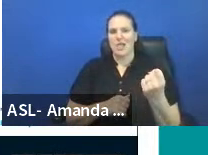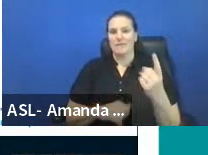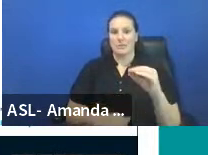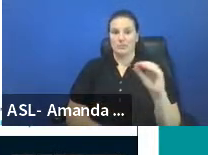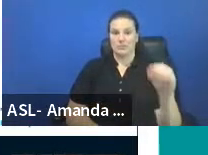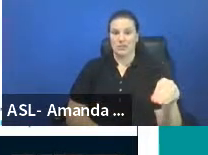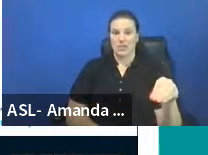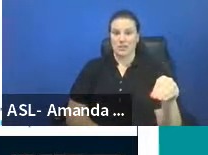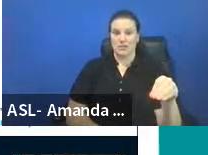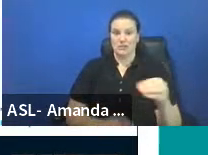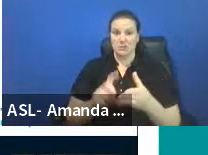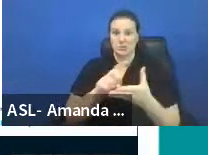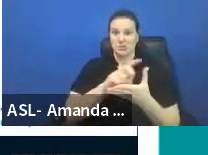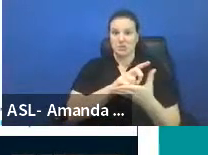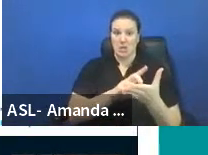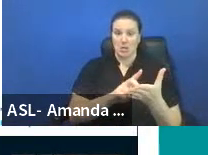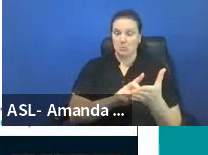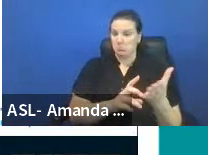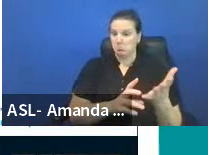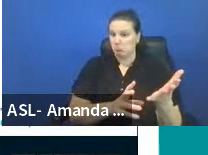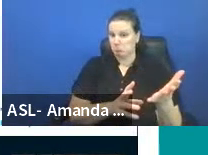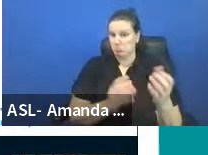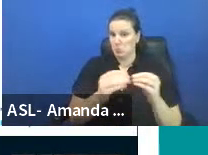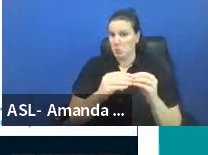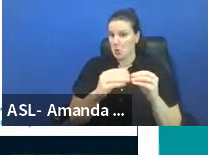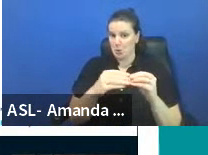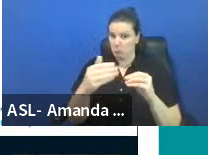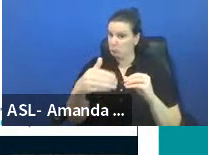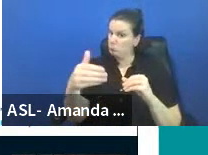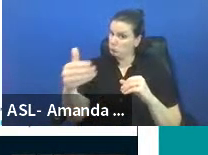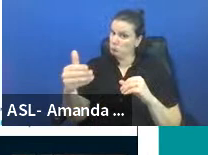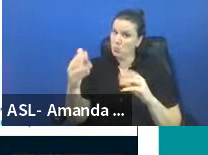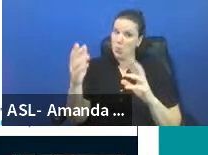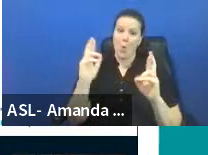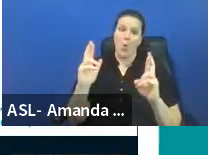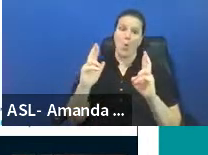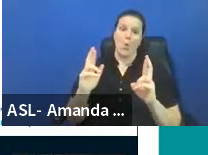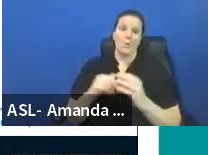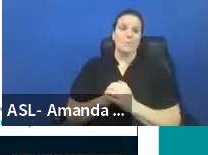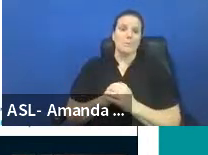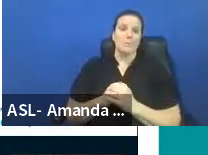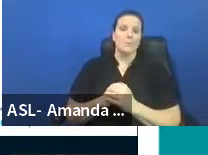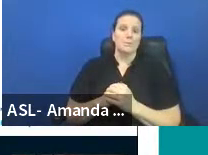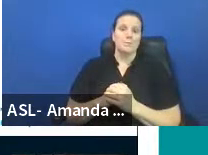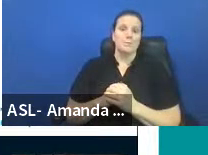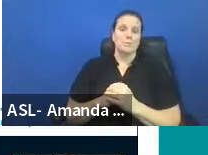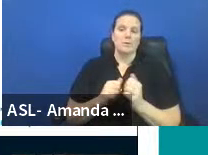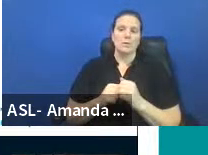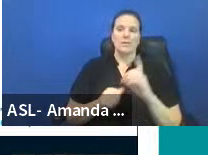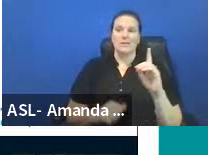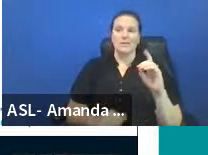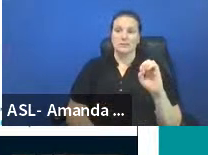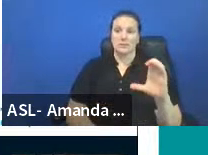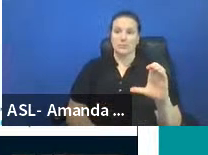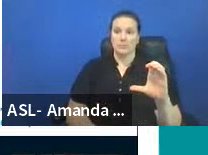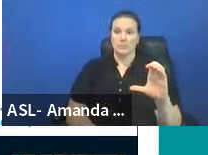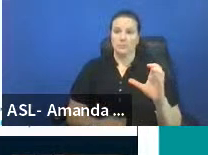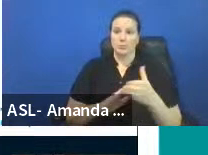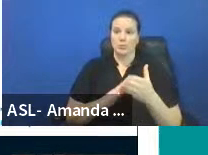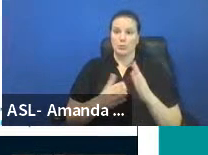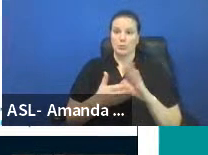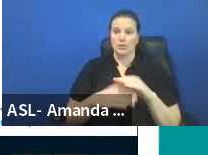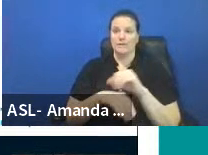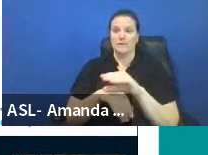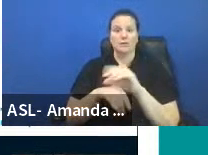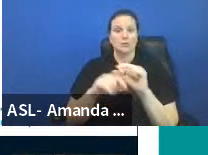design, but more to come. We're hoping when we have our December community